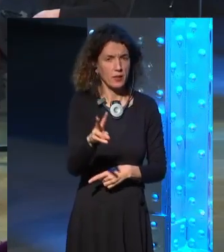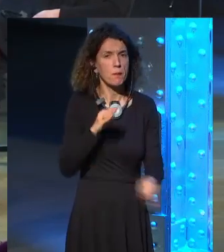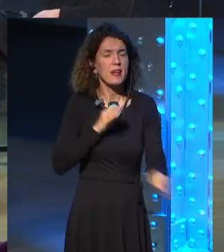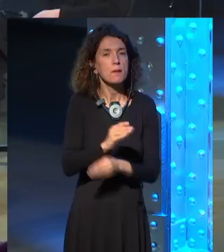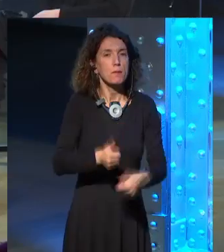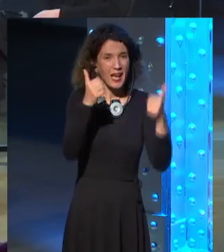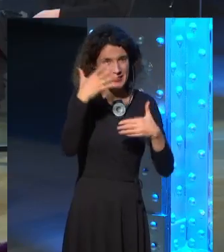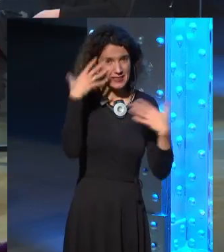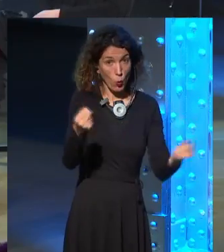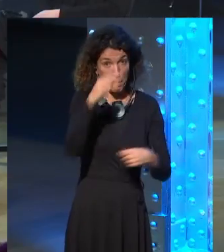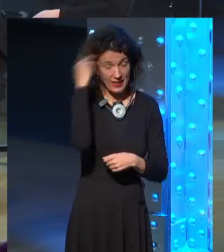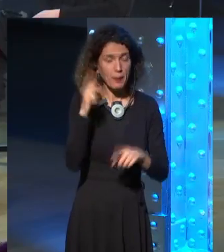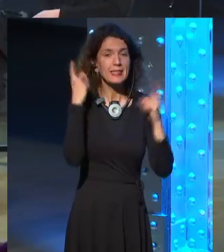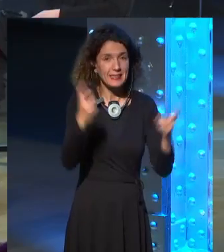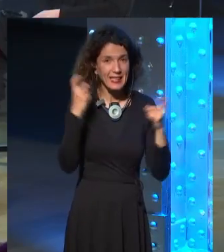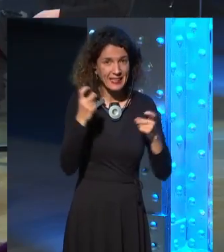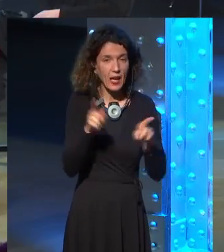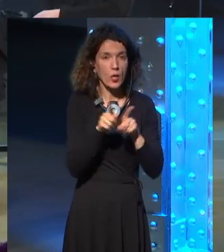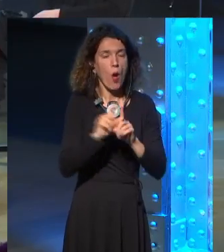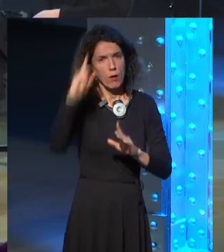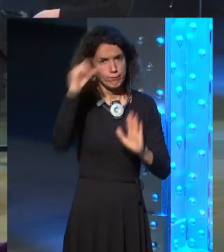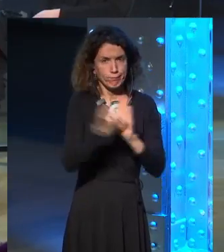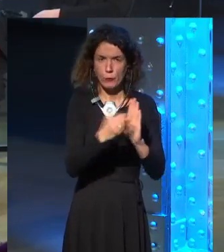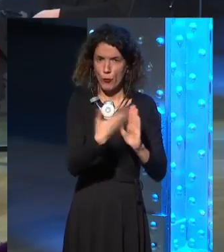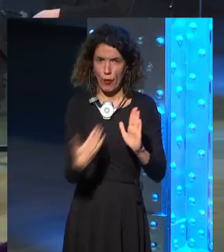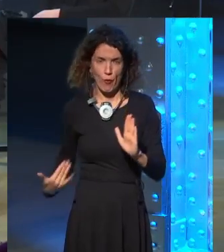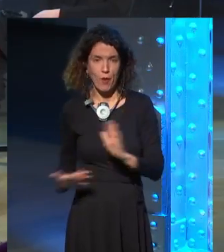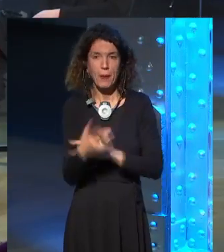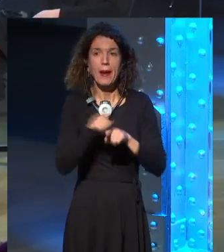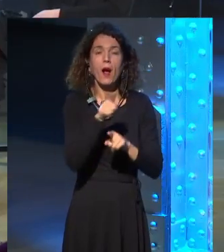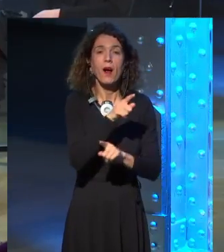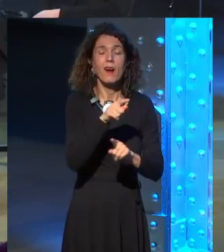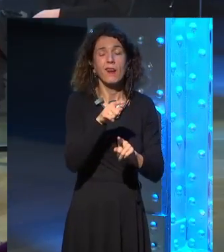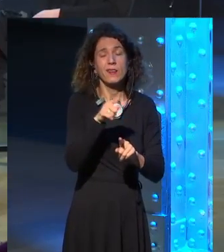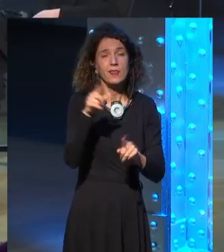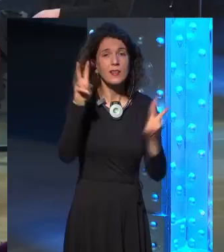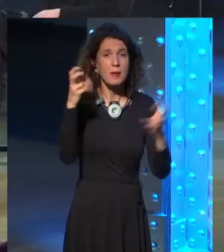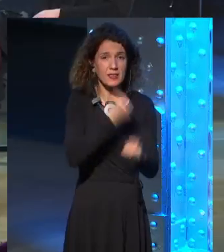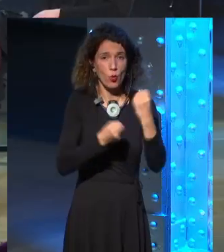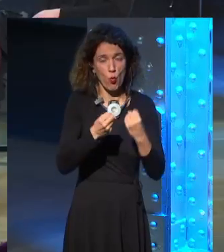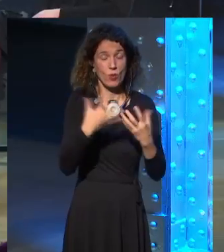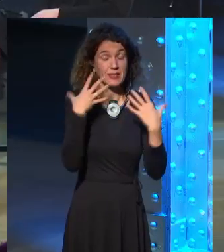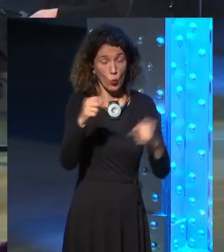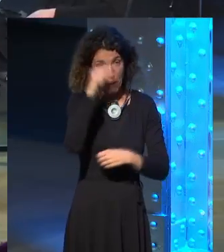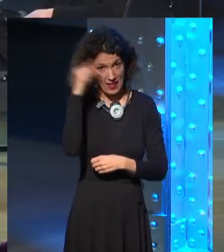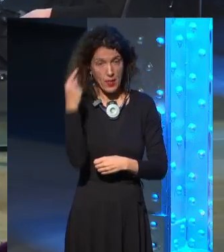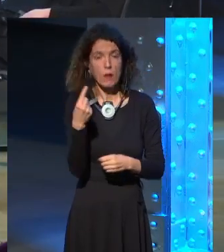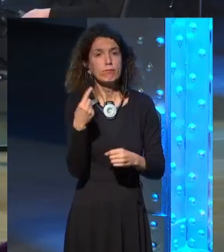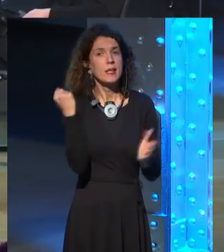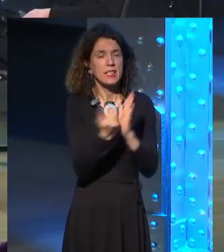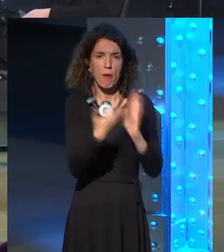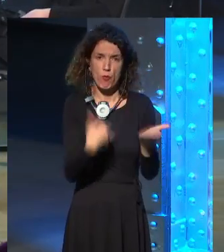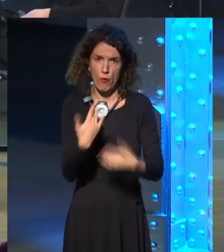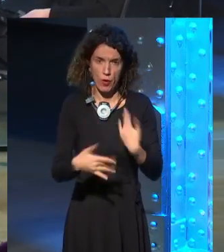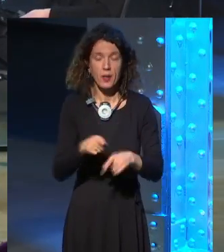try to reduce the stigma around mental illness as well. And it's interesting, another nuance that often comes up in